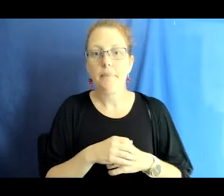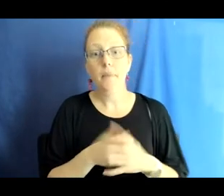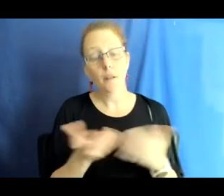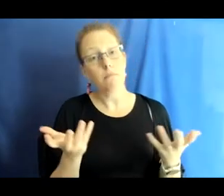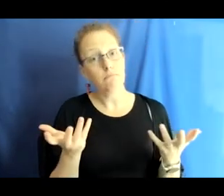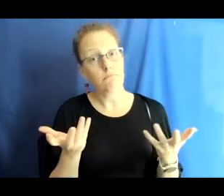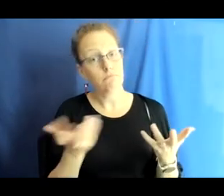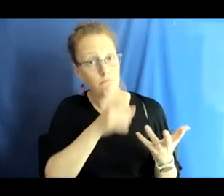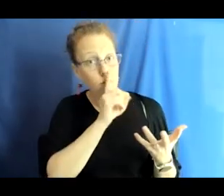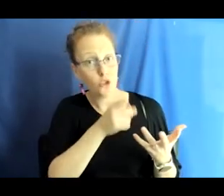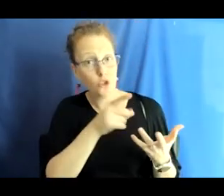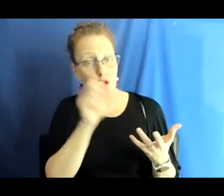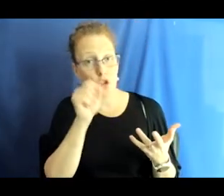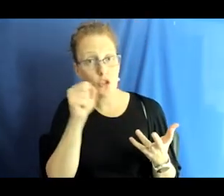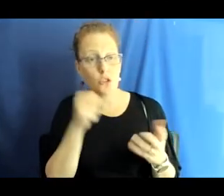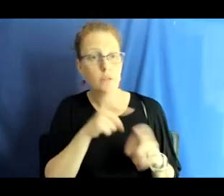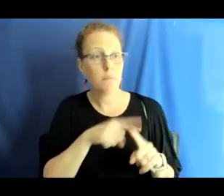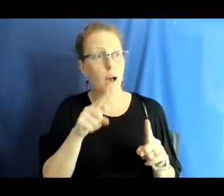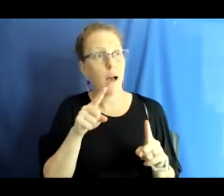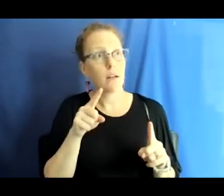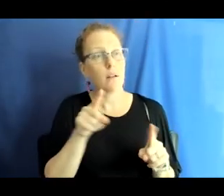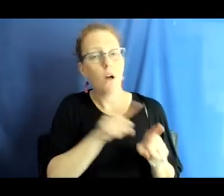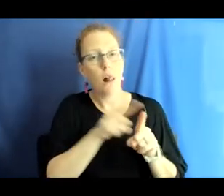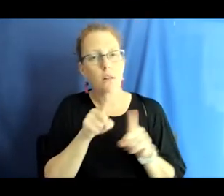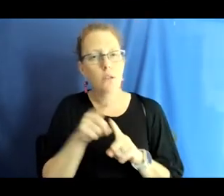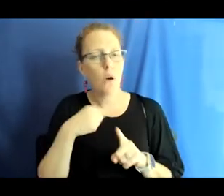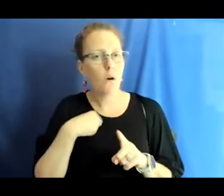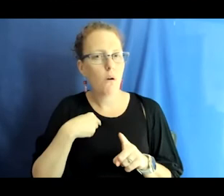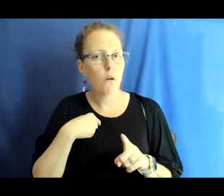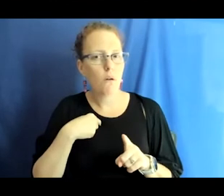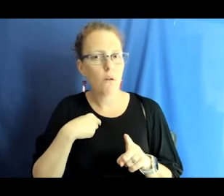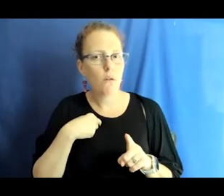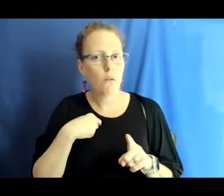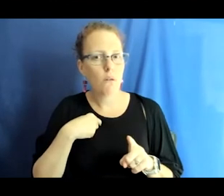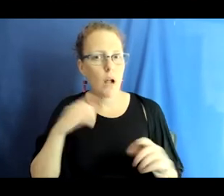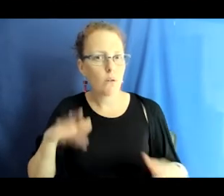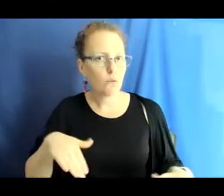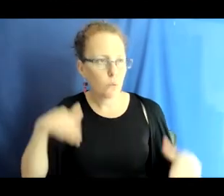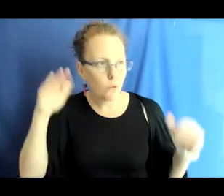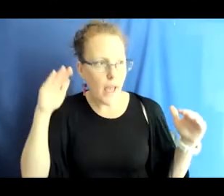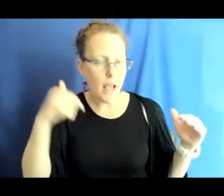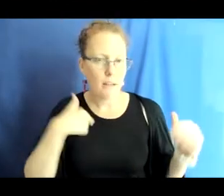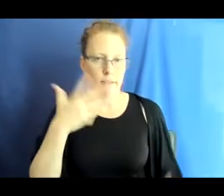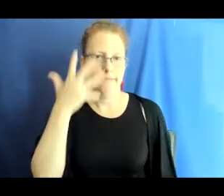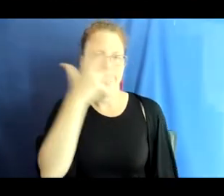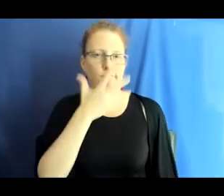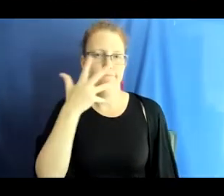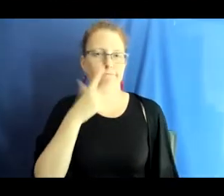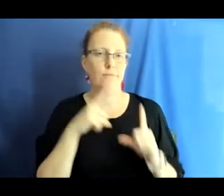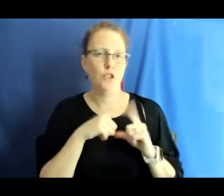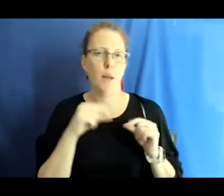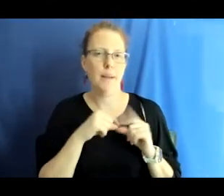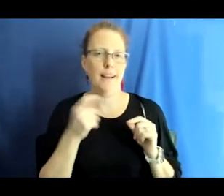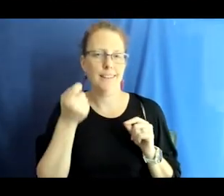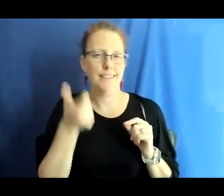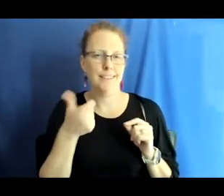it. Another is, you know, just growing up looking, you know, Japanese, I suppose. But not having